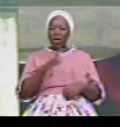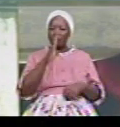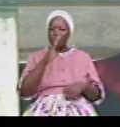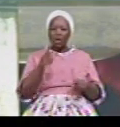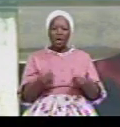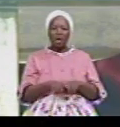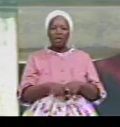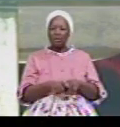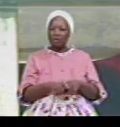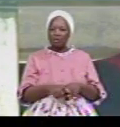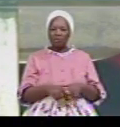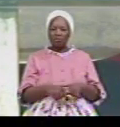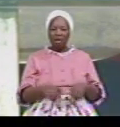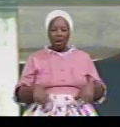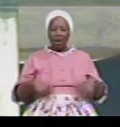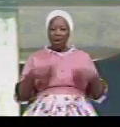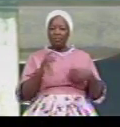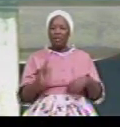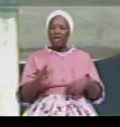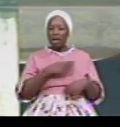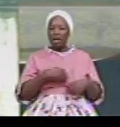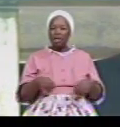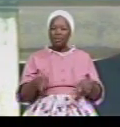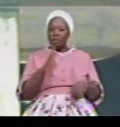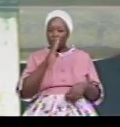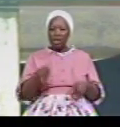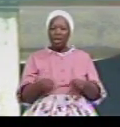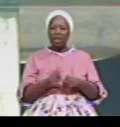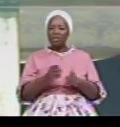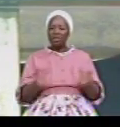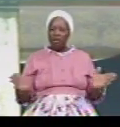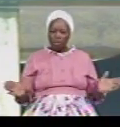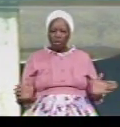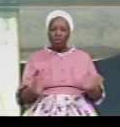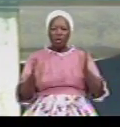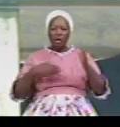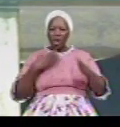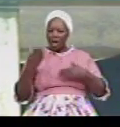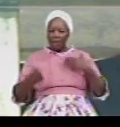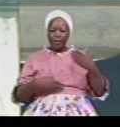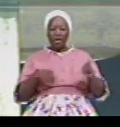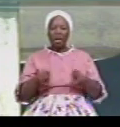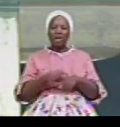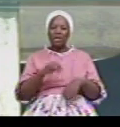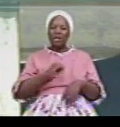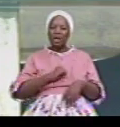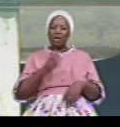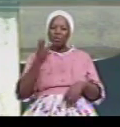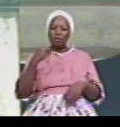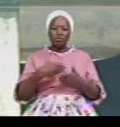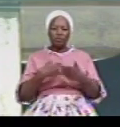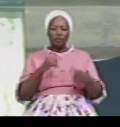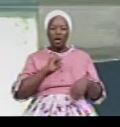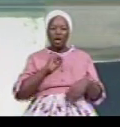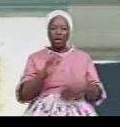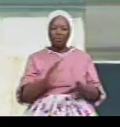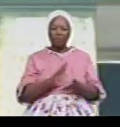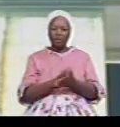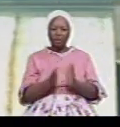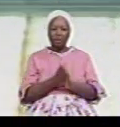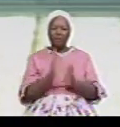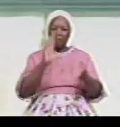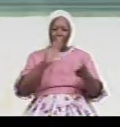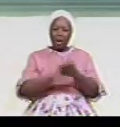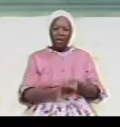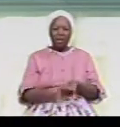lively and be as enthusiastic as I was before I got married? It says,